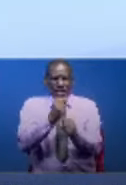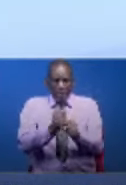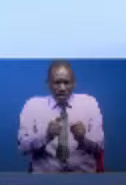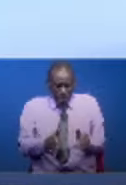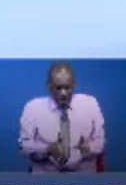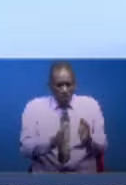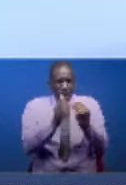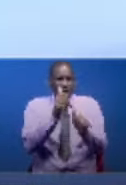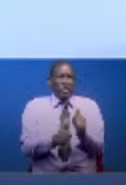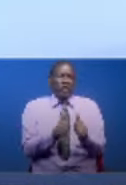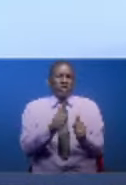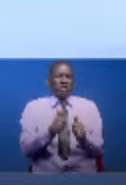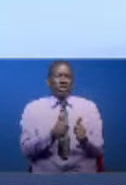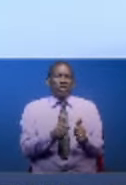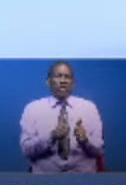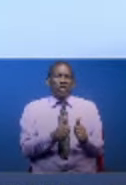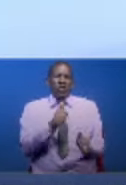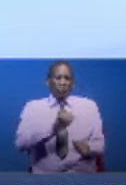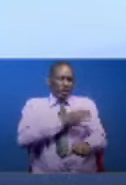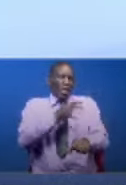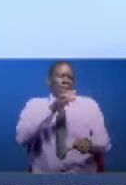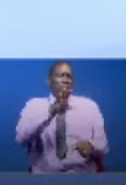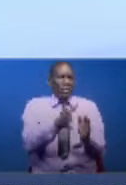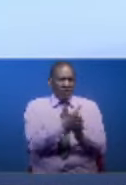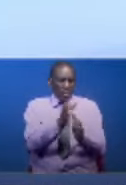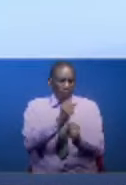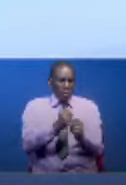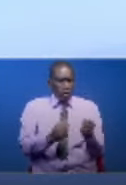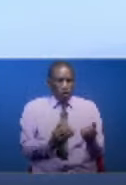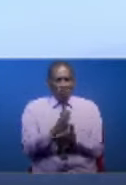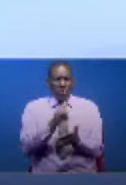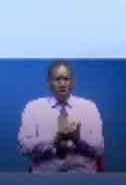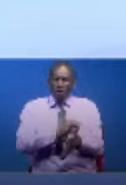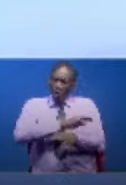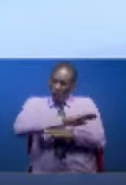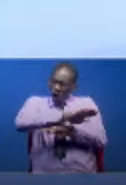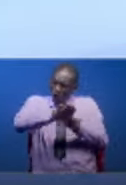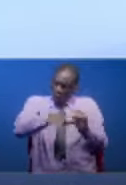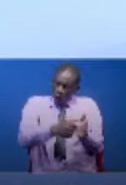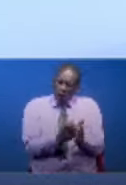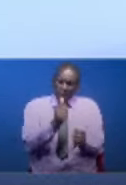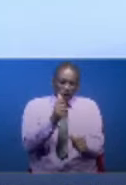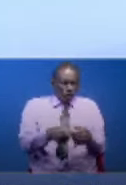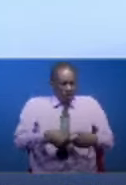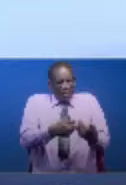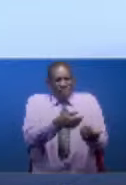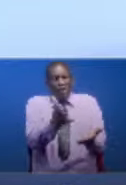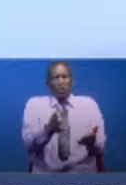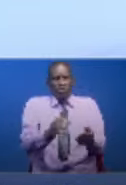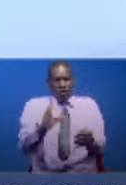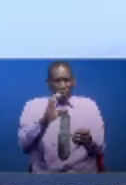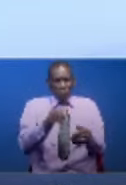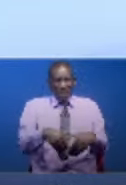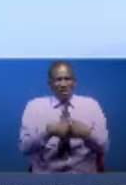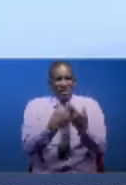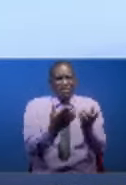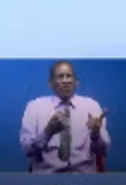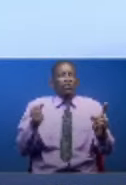which empowers and ensures that every cent of money we give out is given towards